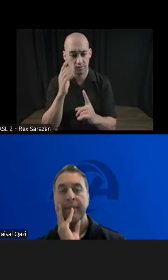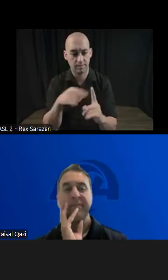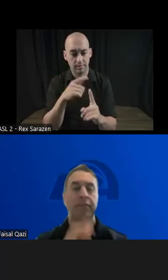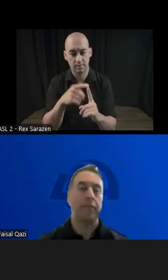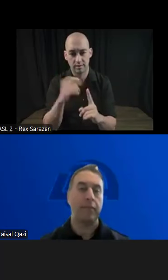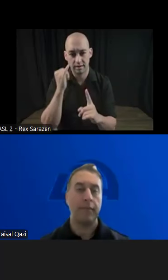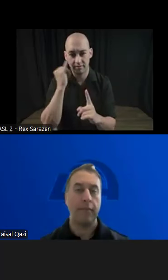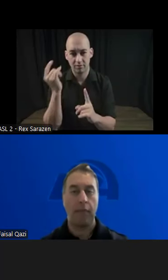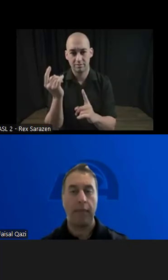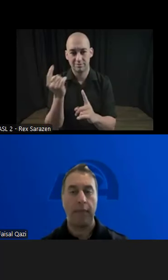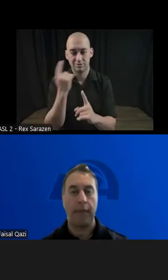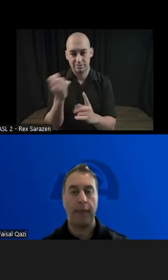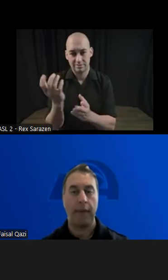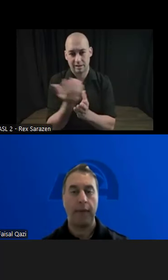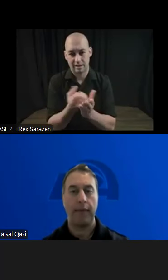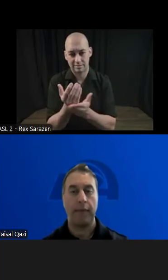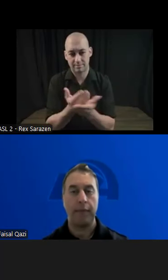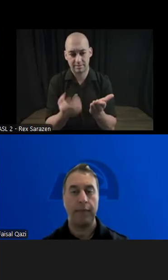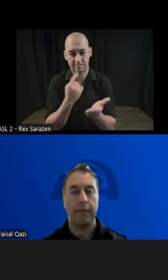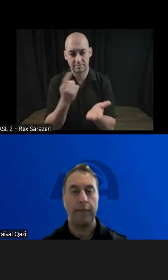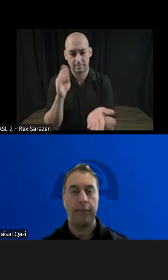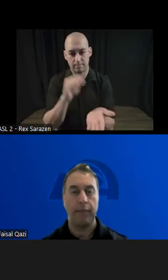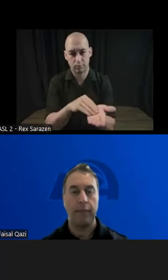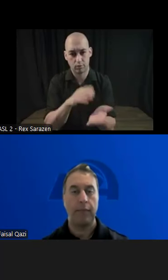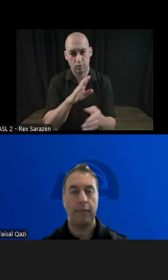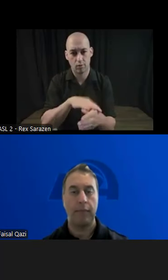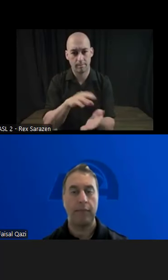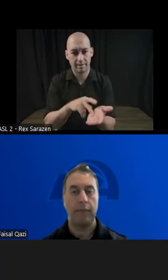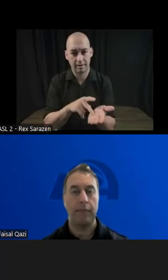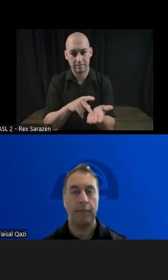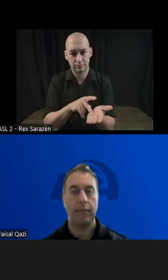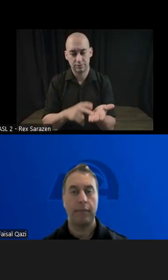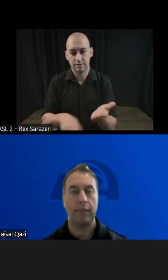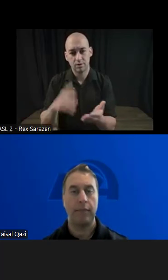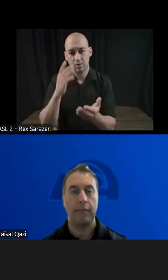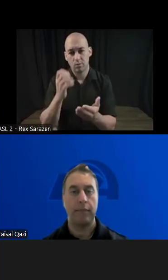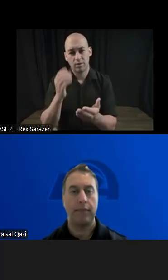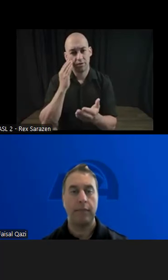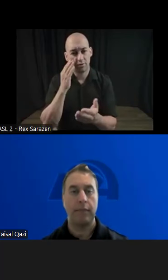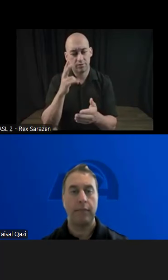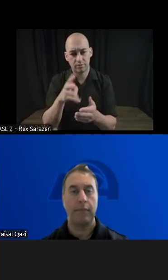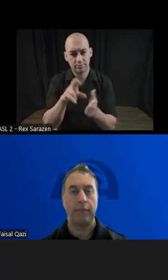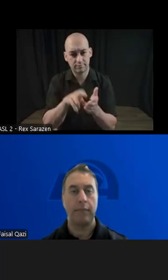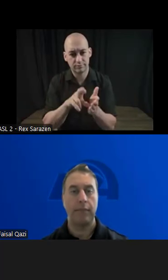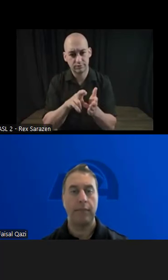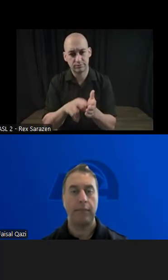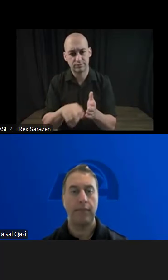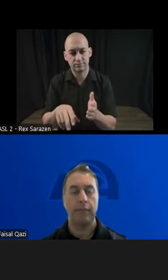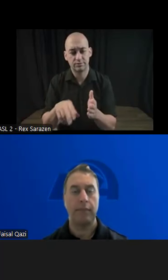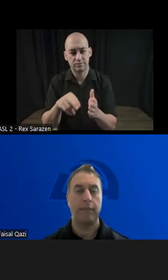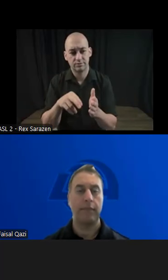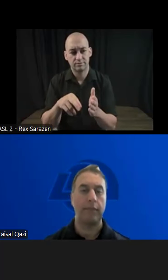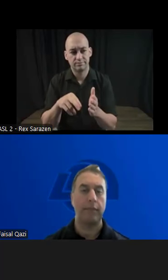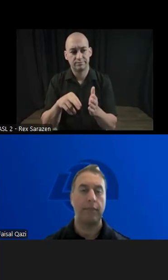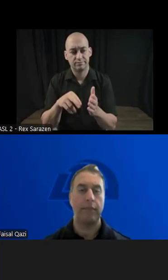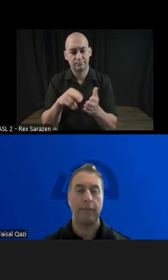getting something saying put them on medication, we would want to know. We want to look into that. We want to provide that technical assistance to those